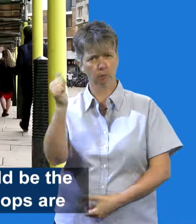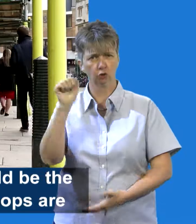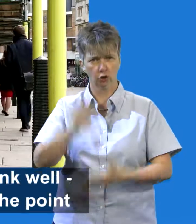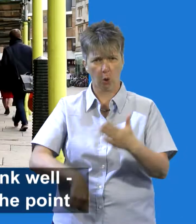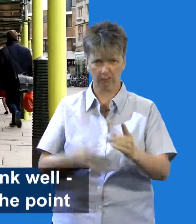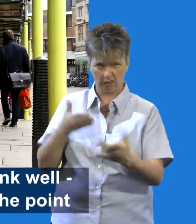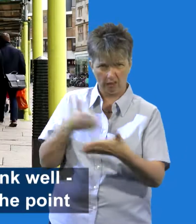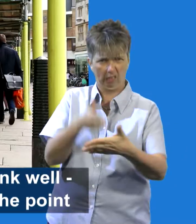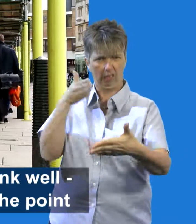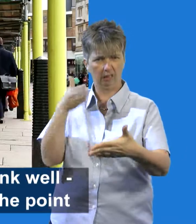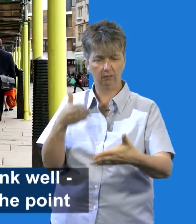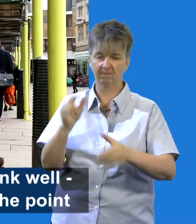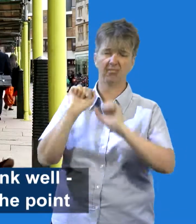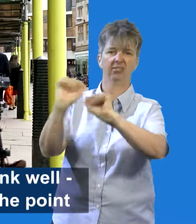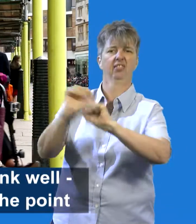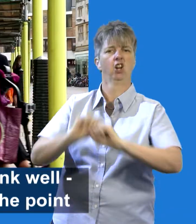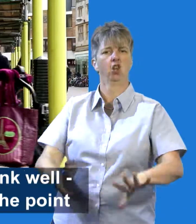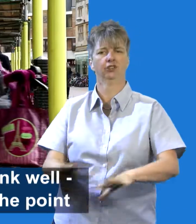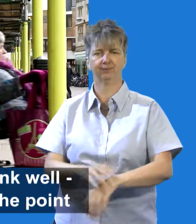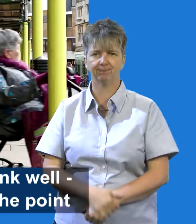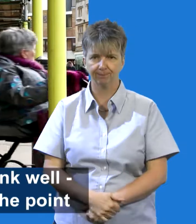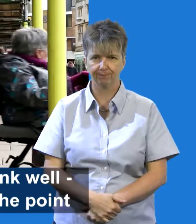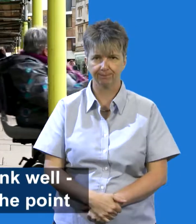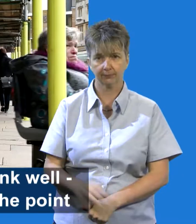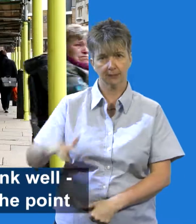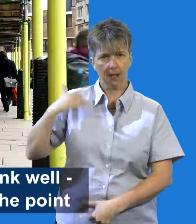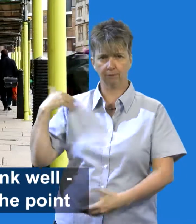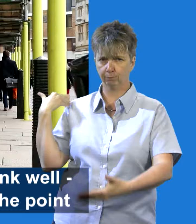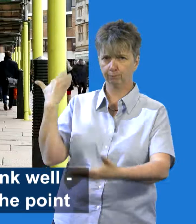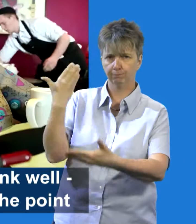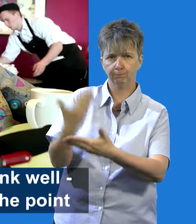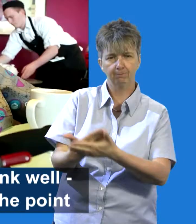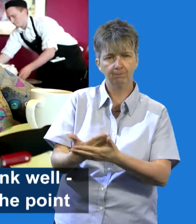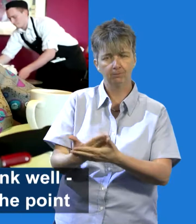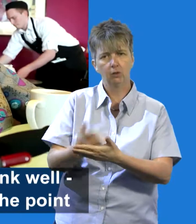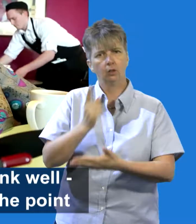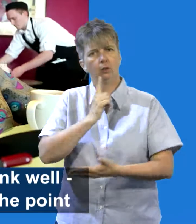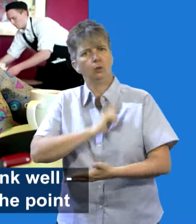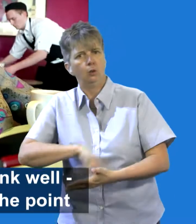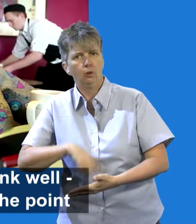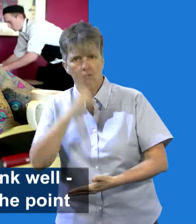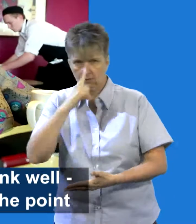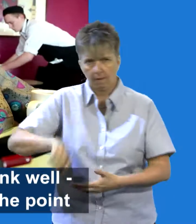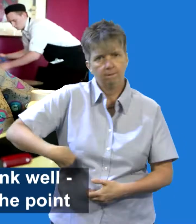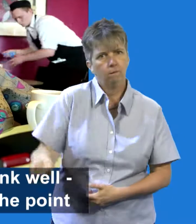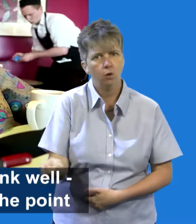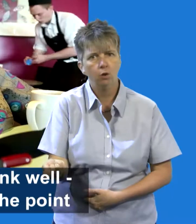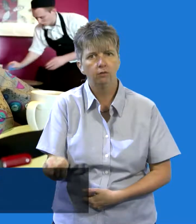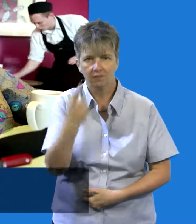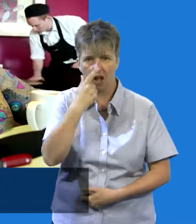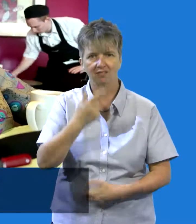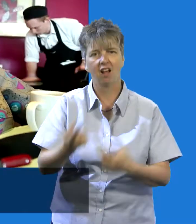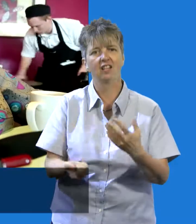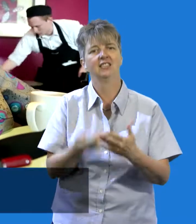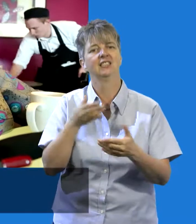shops are totally inaccessible. And I just think, well, your loss, because I've got to the point in